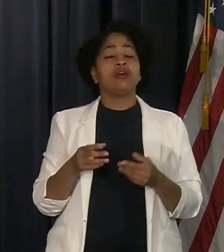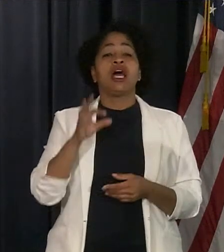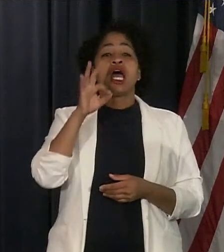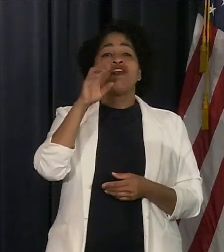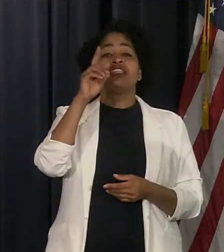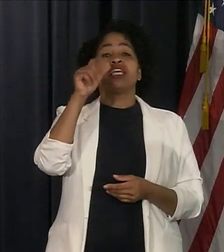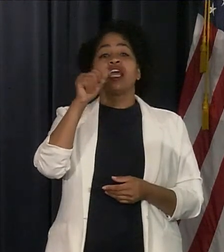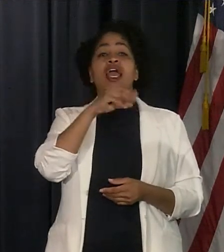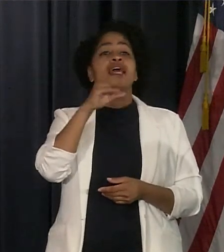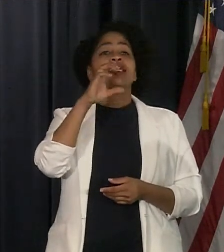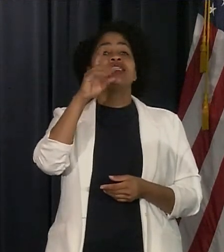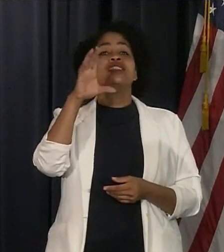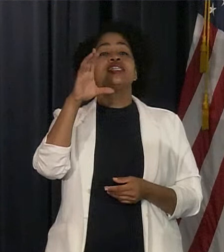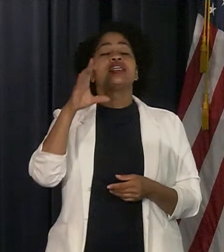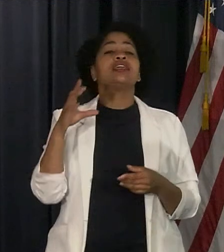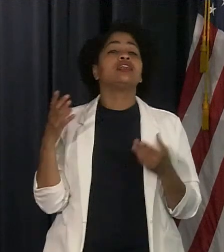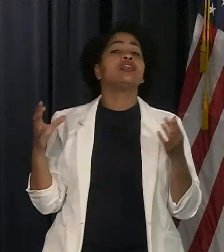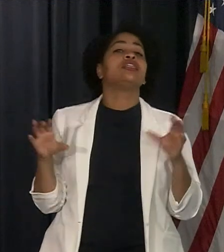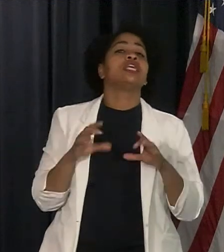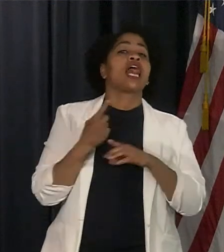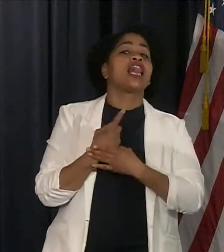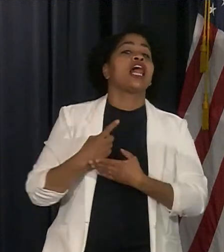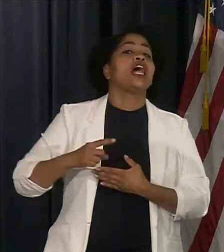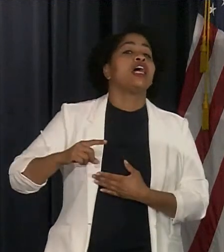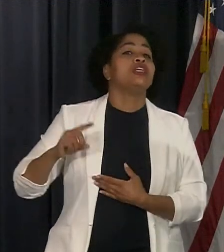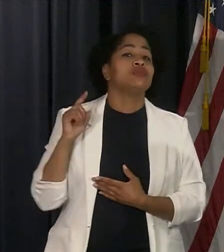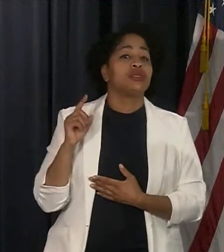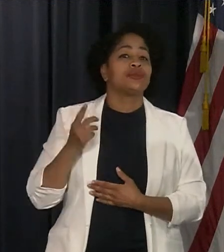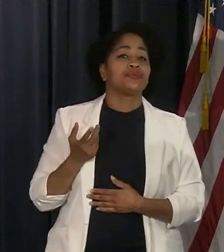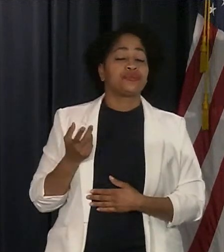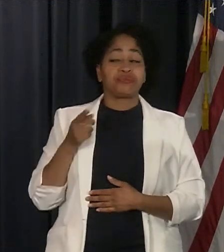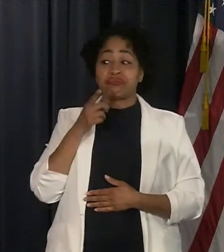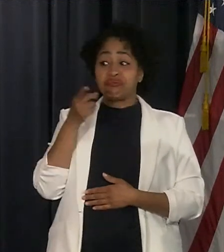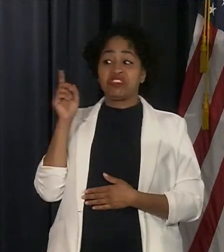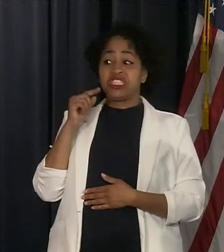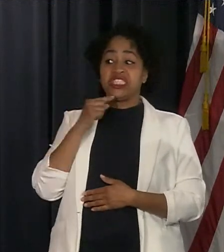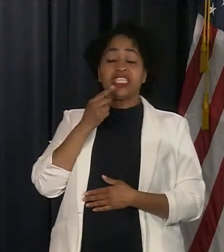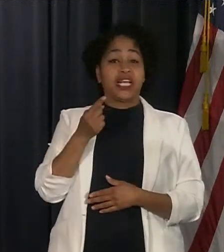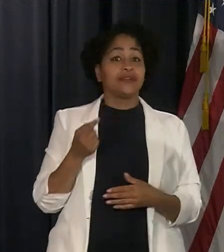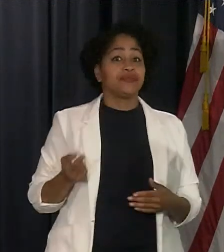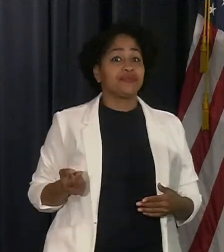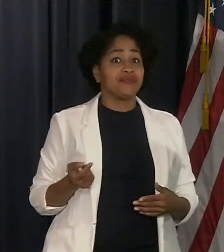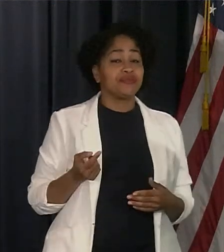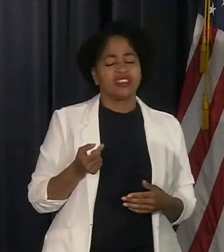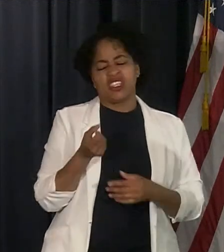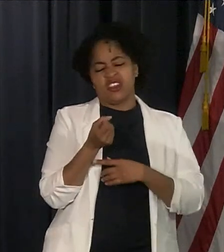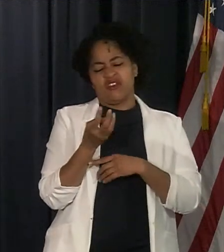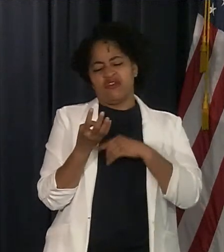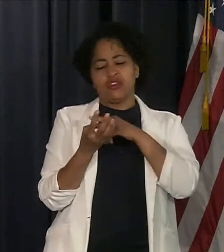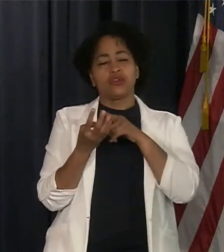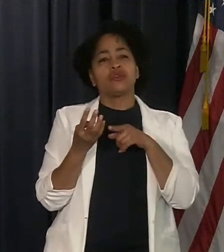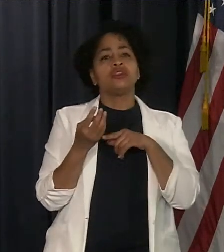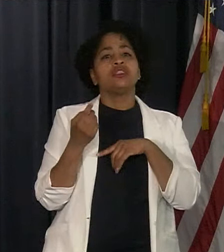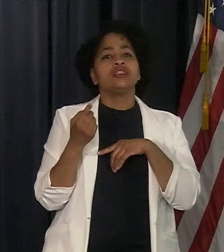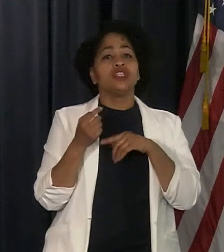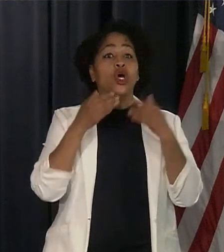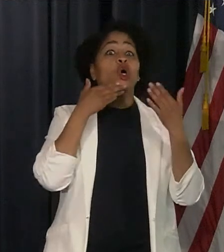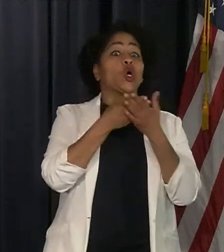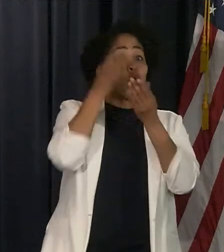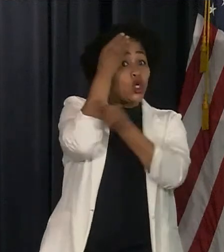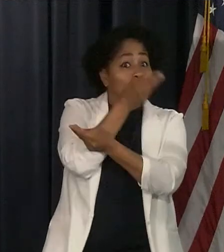and the CDC did last week. They said, there's a couple of things we want to know. First is the good